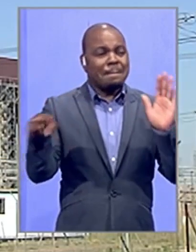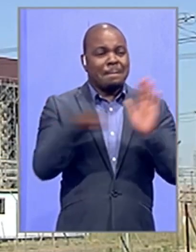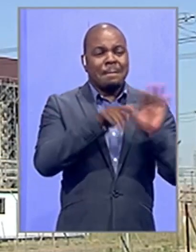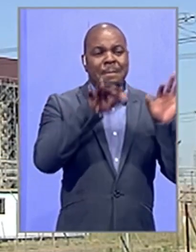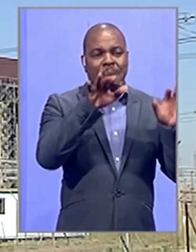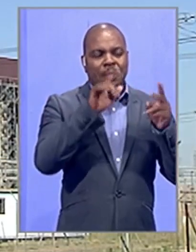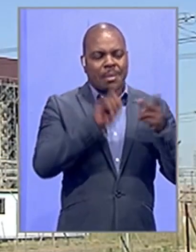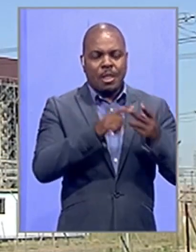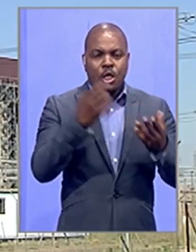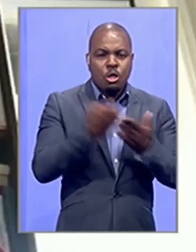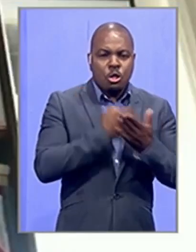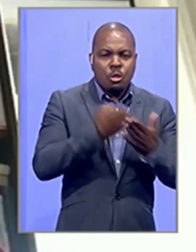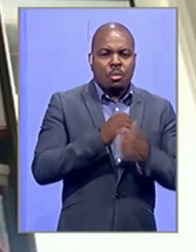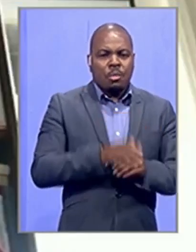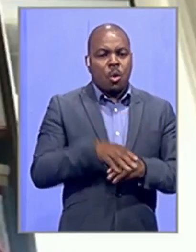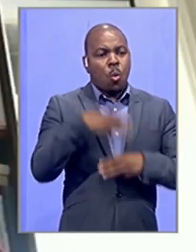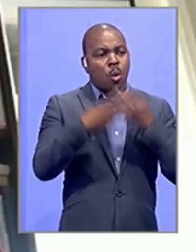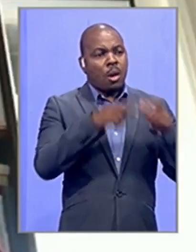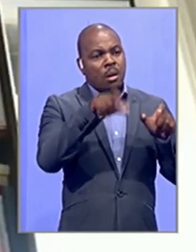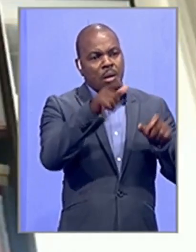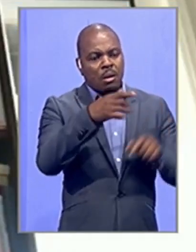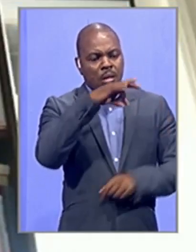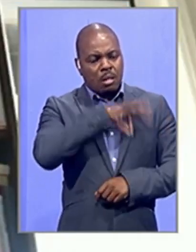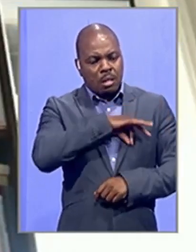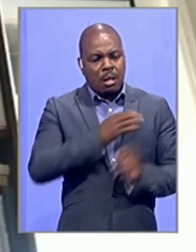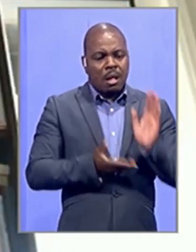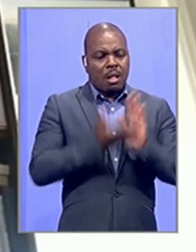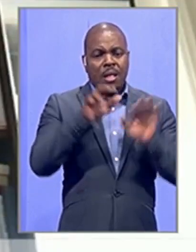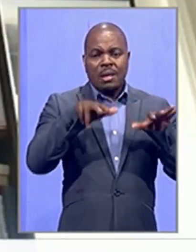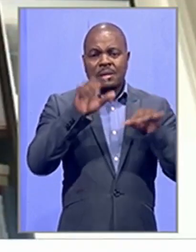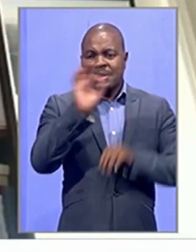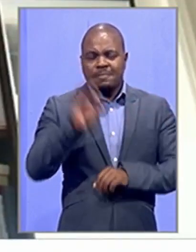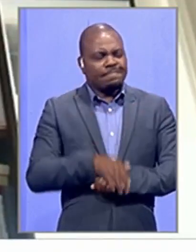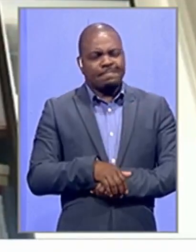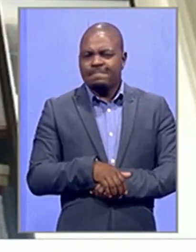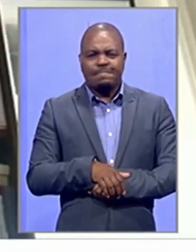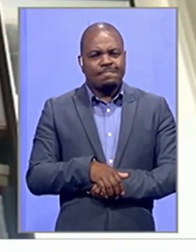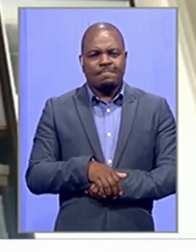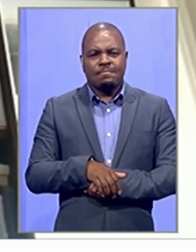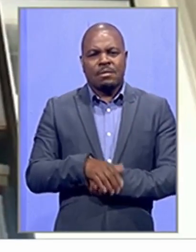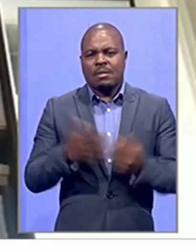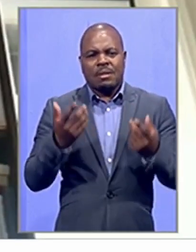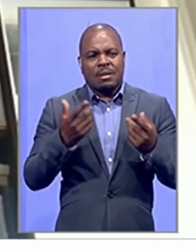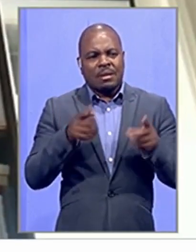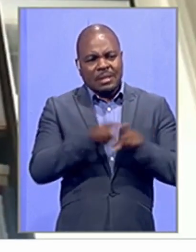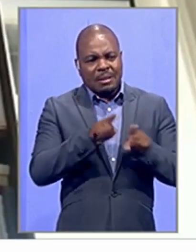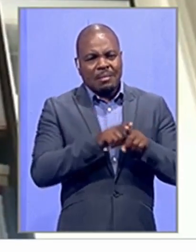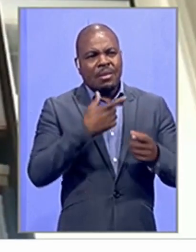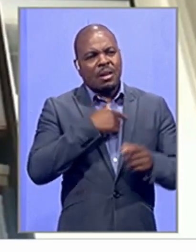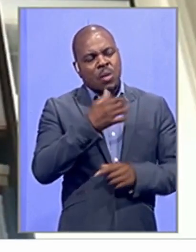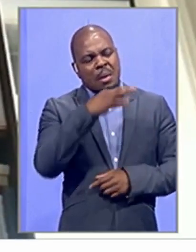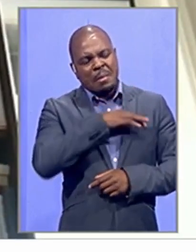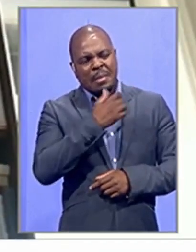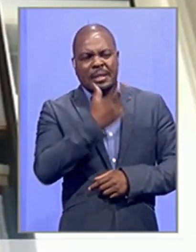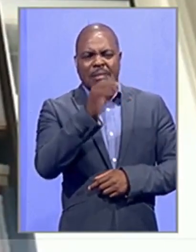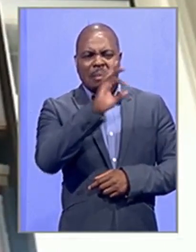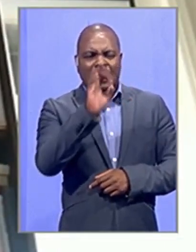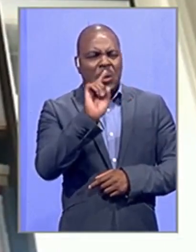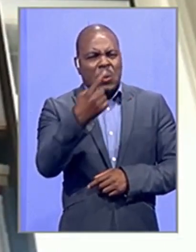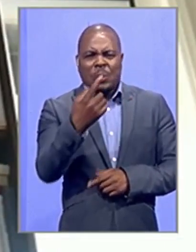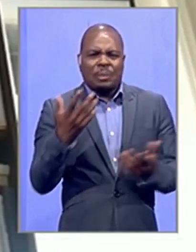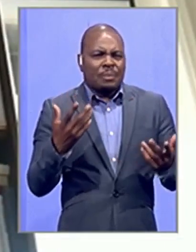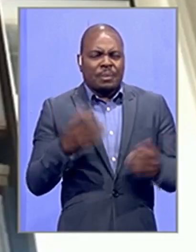to the economy. Our workers don't receive 18% increases. They're lucky to receive the inflation increase at all, which is at about 7%, and that's if they